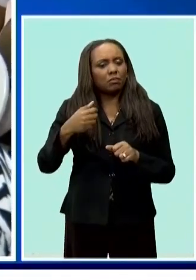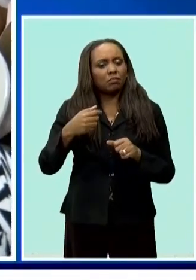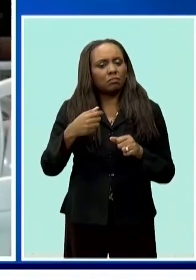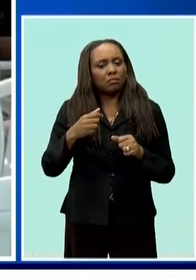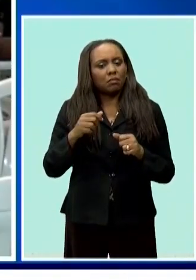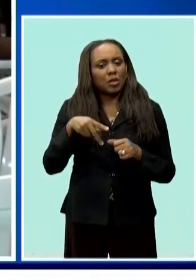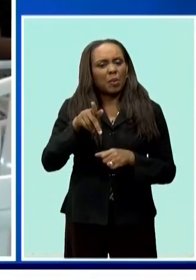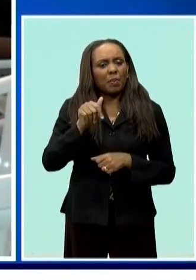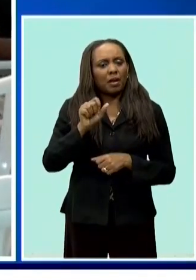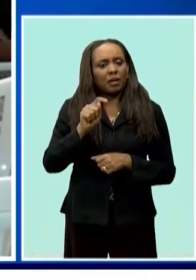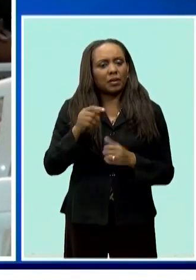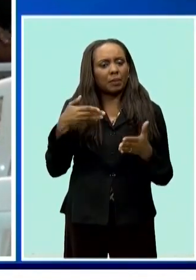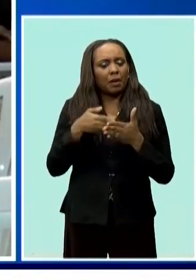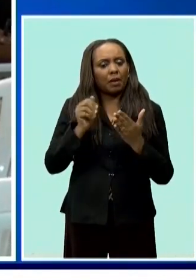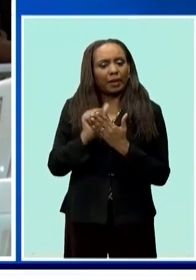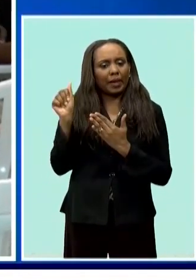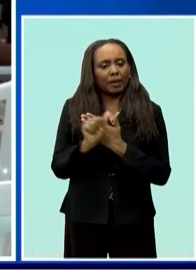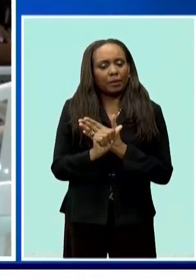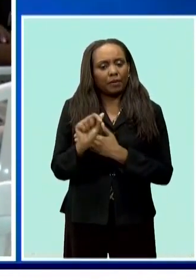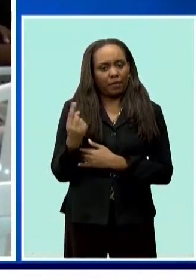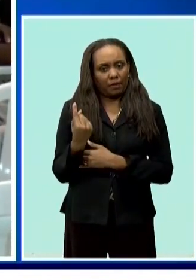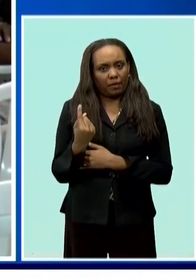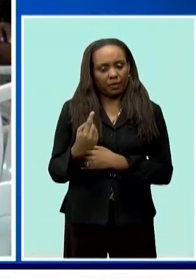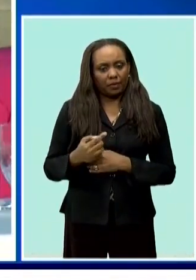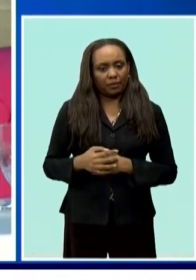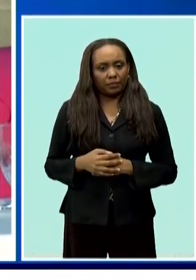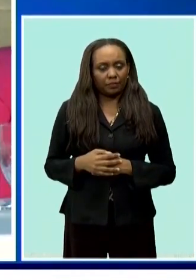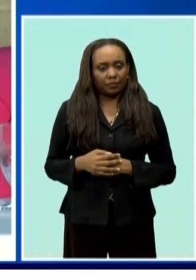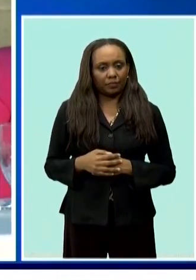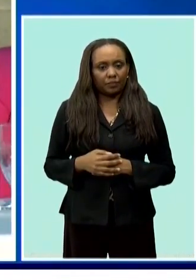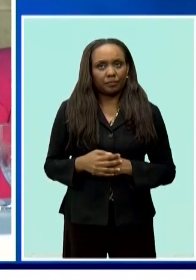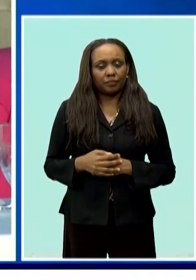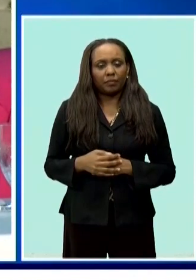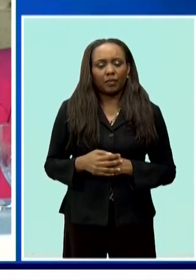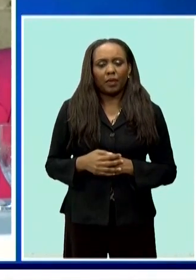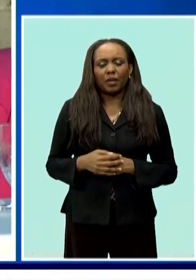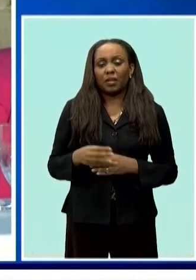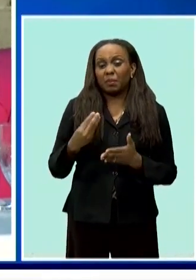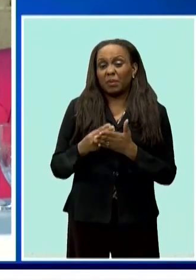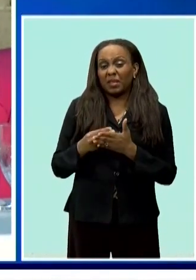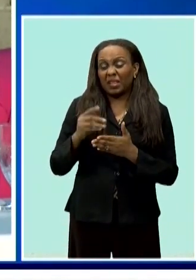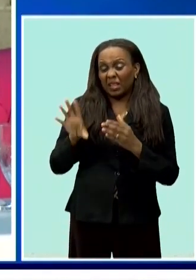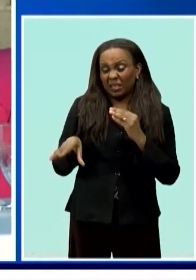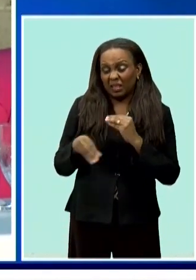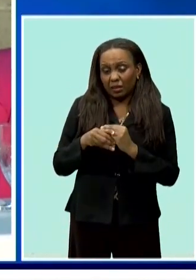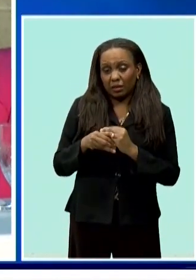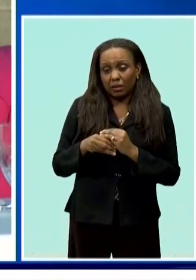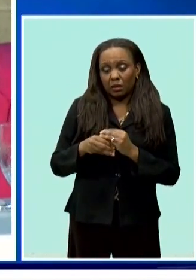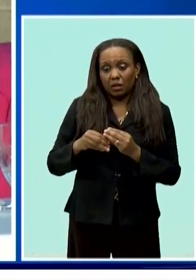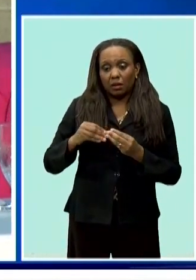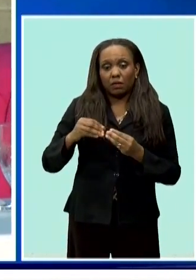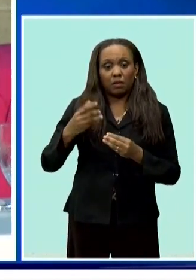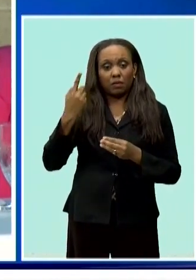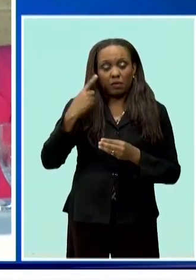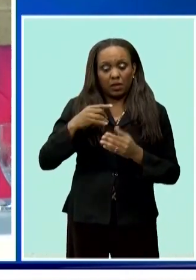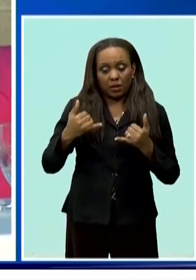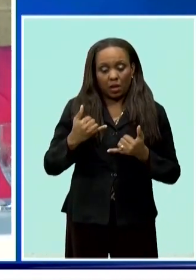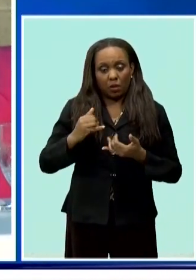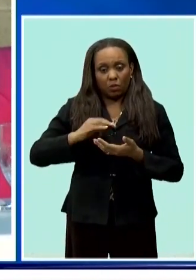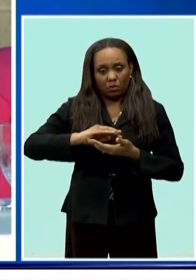Minister of Maritime Affairs and the Blue Economy, Kirk Humphrey. He was at the time addressing the first of 2 town hall meetings at the Graydon Sealy Secondary